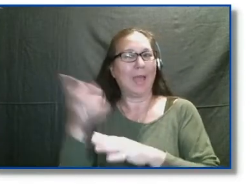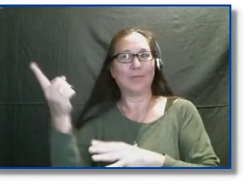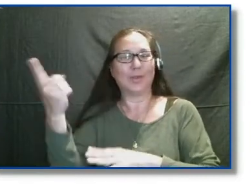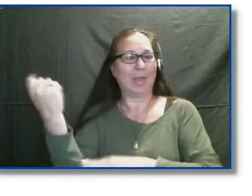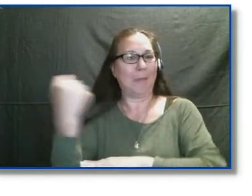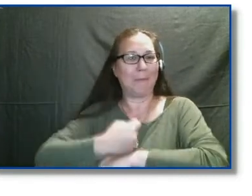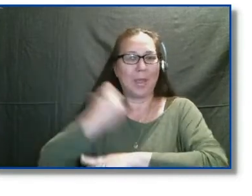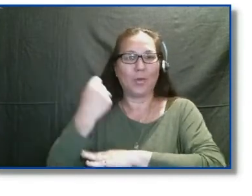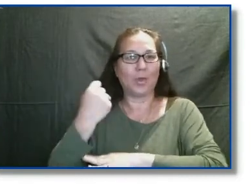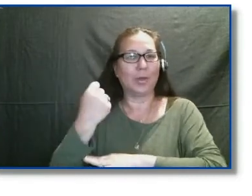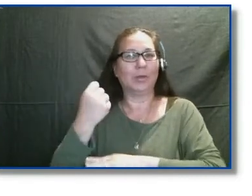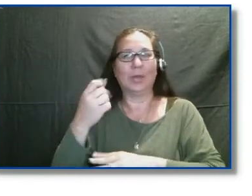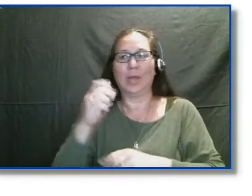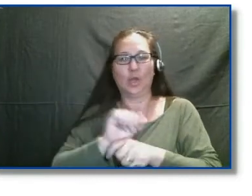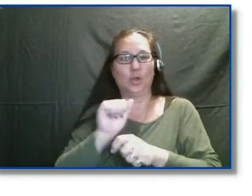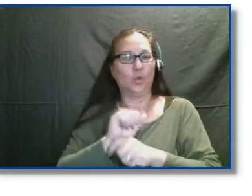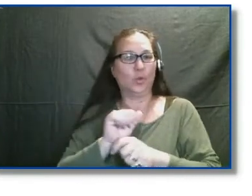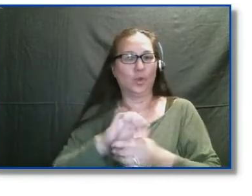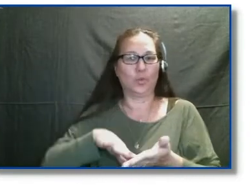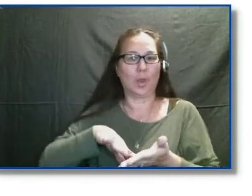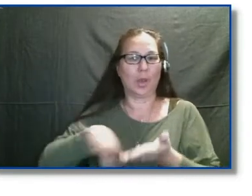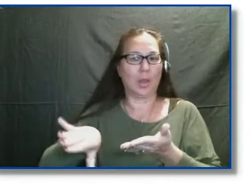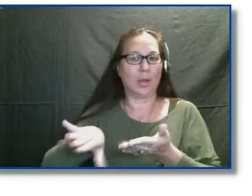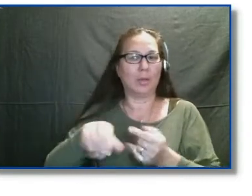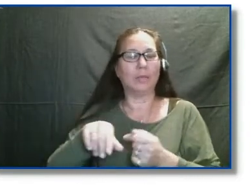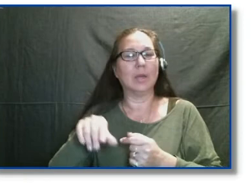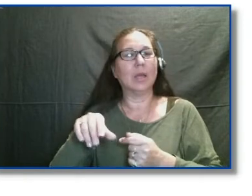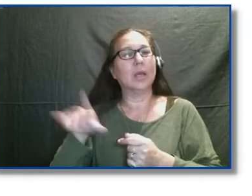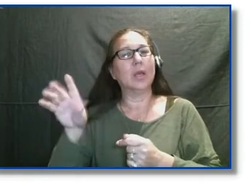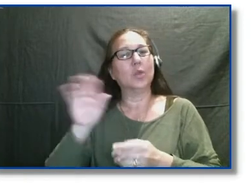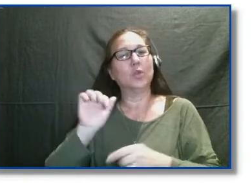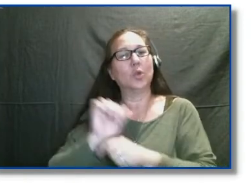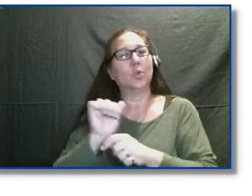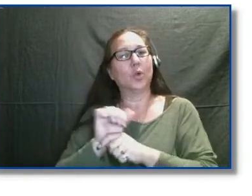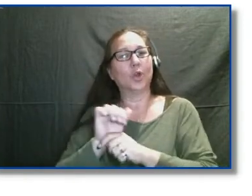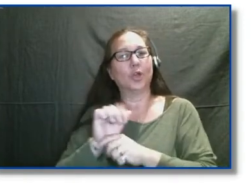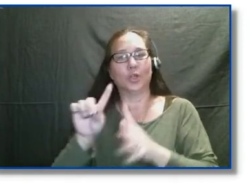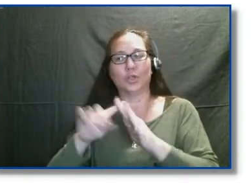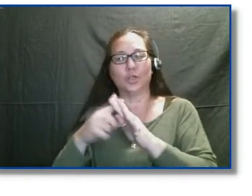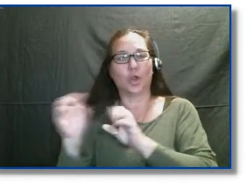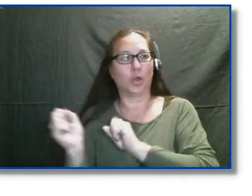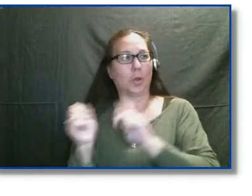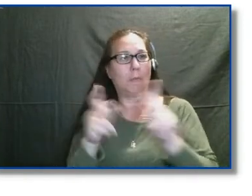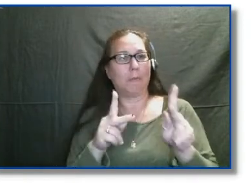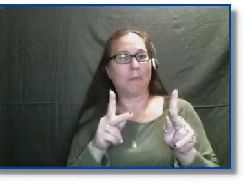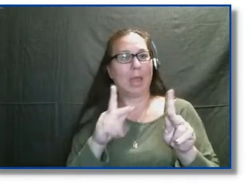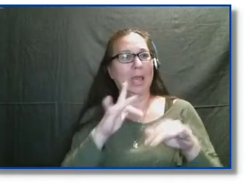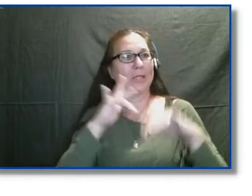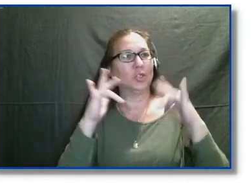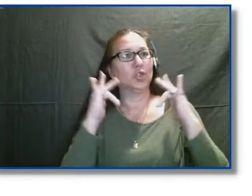workers were laid off, the workers started coming back to the empty factories